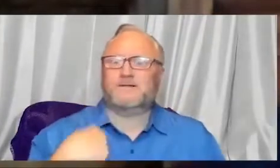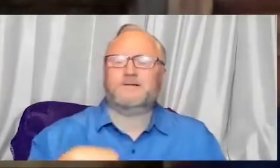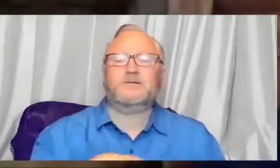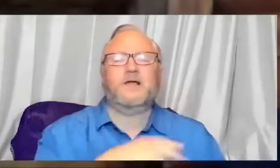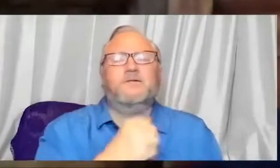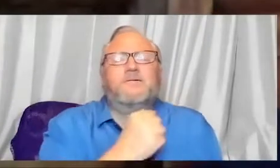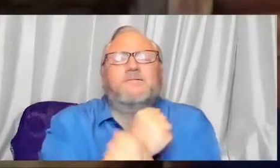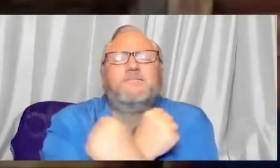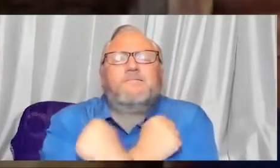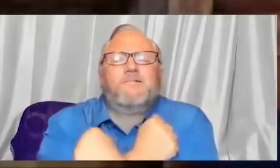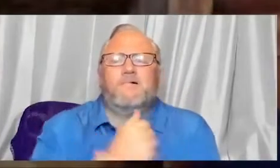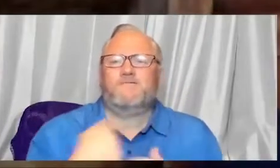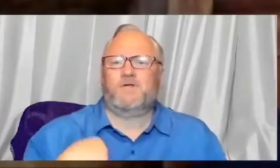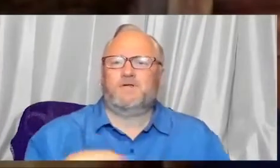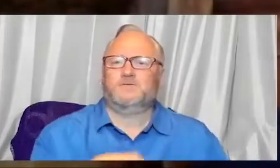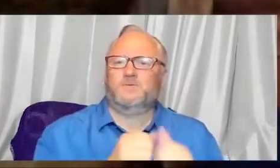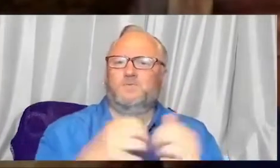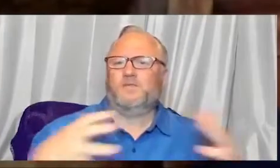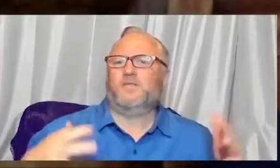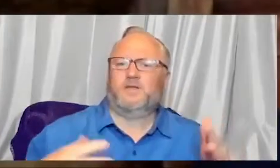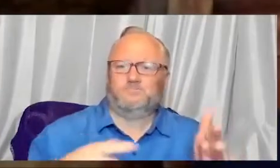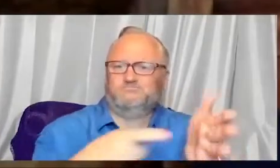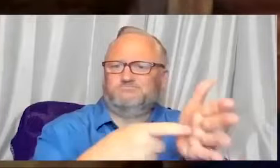love us unconditionally.